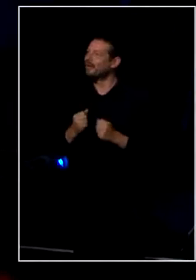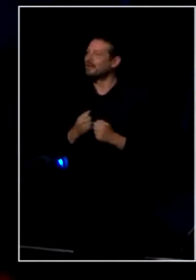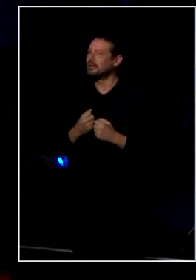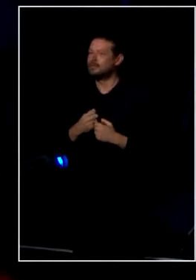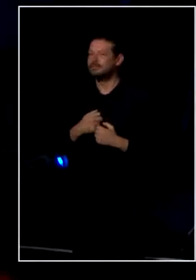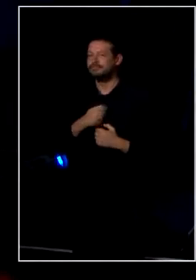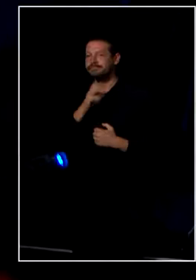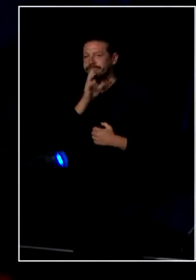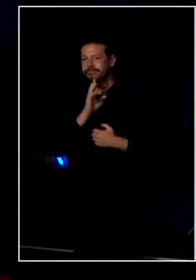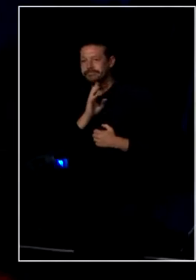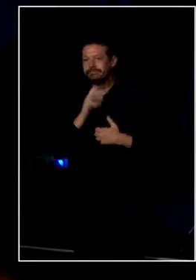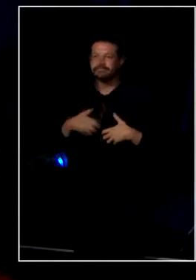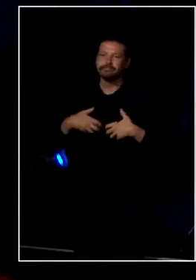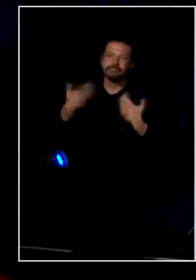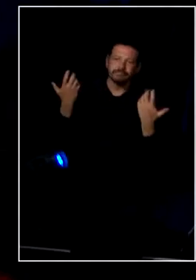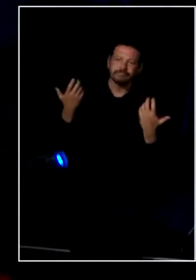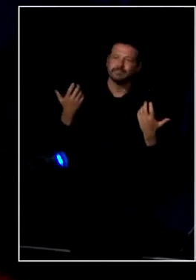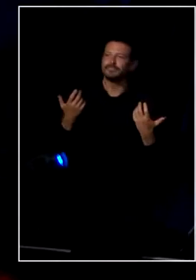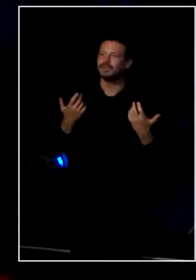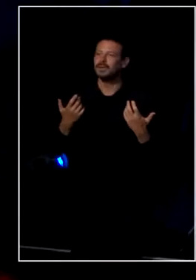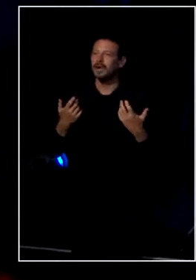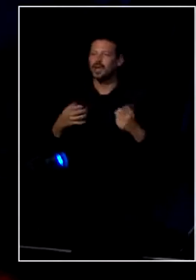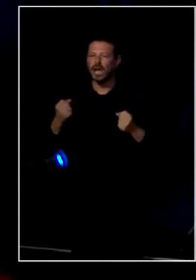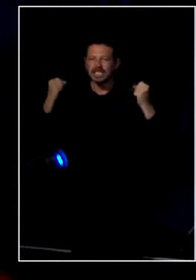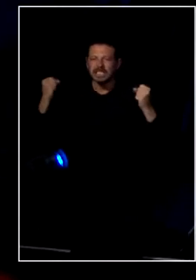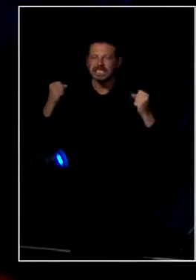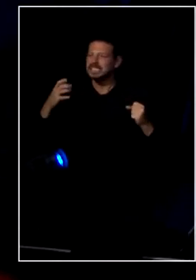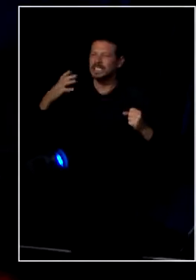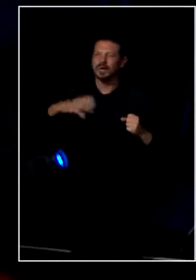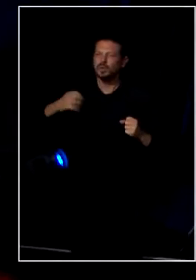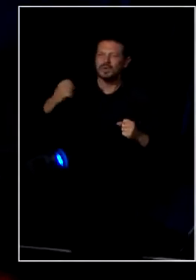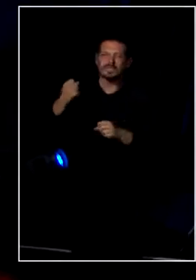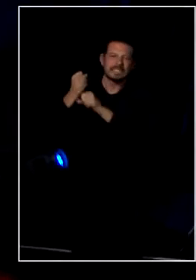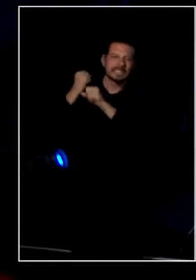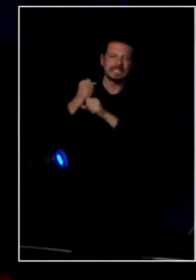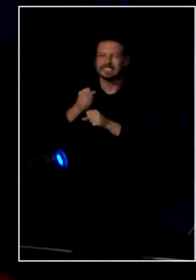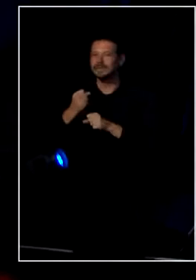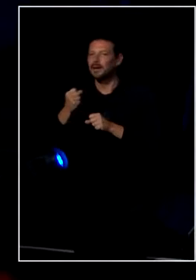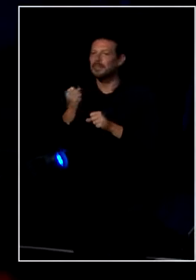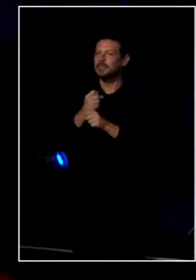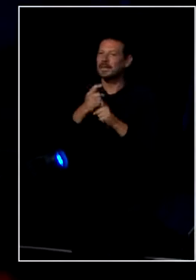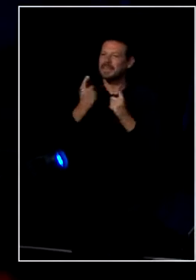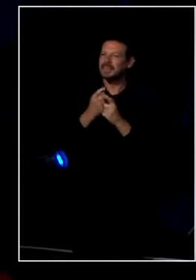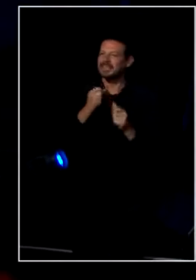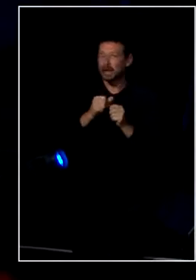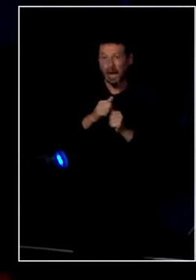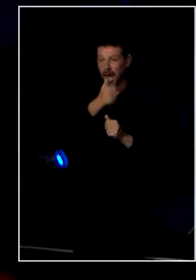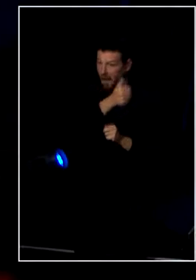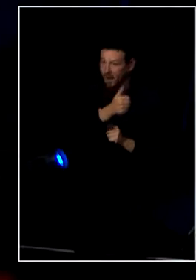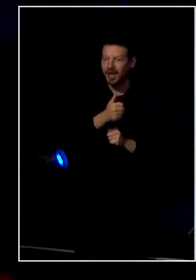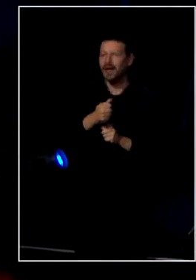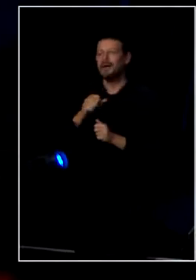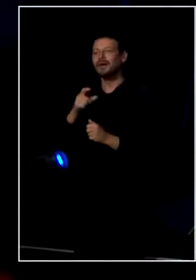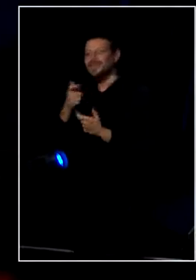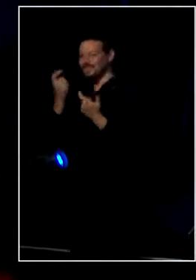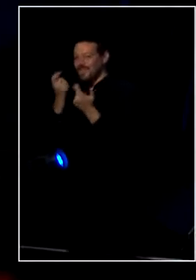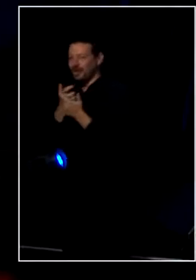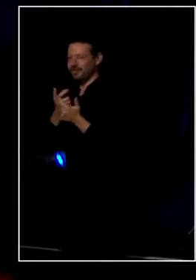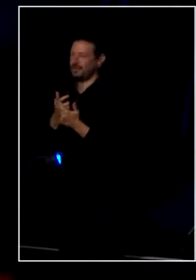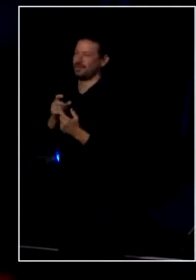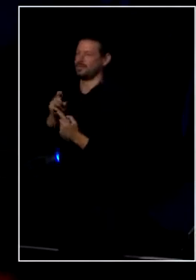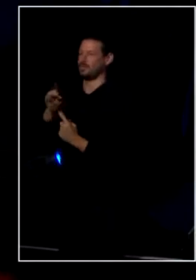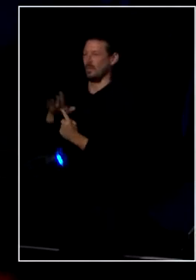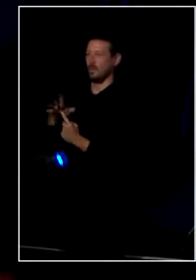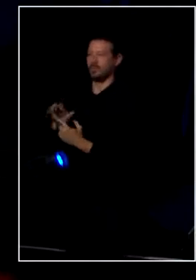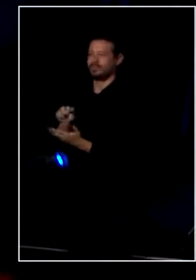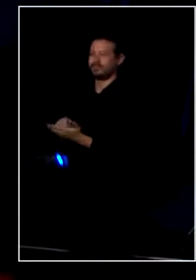and, you know, and like, I want to smash things up and make things better. But I think laughter is also a pretty important aspect of, like,